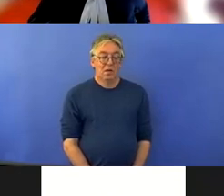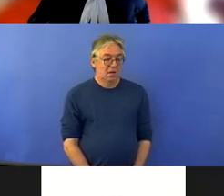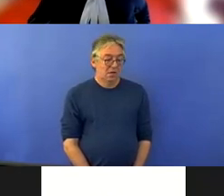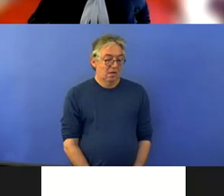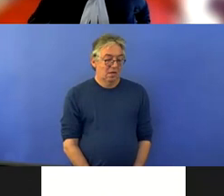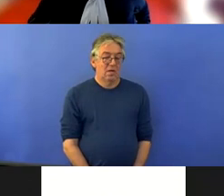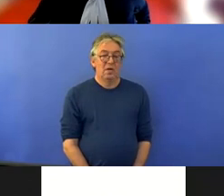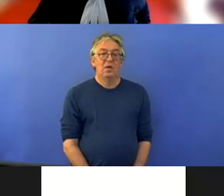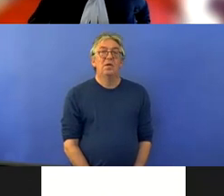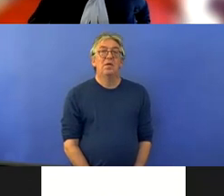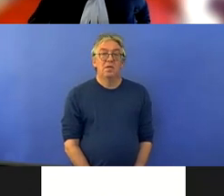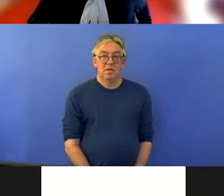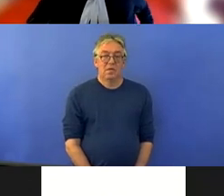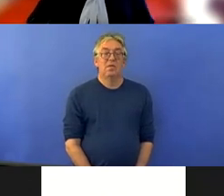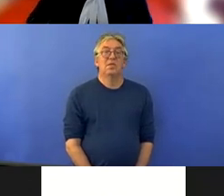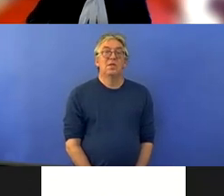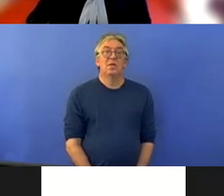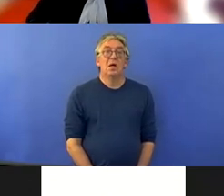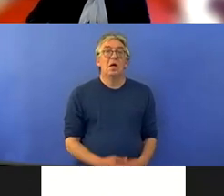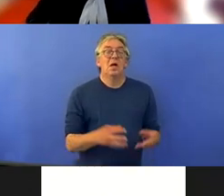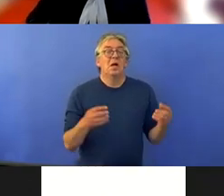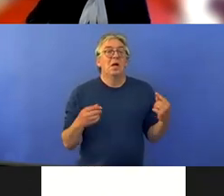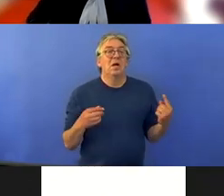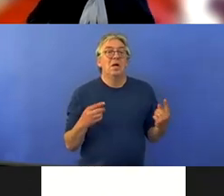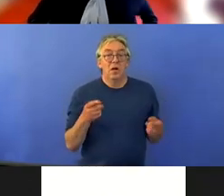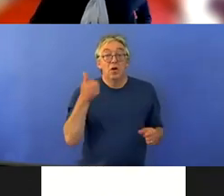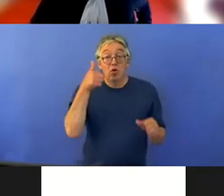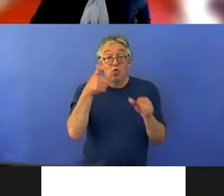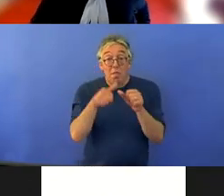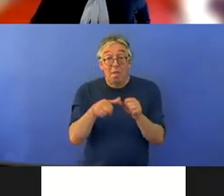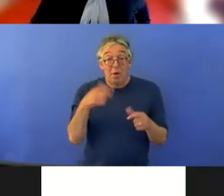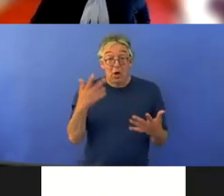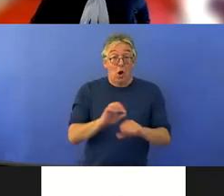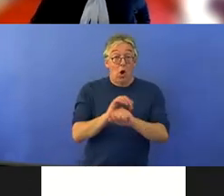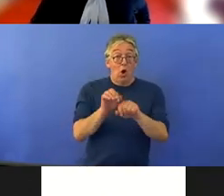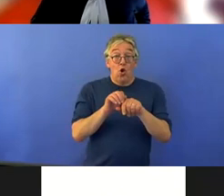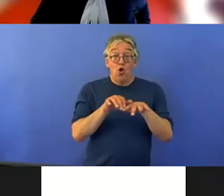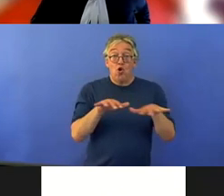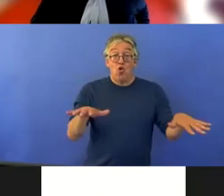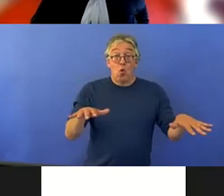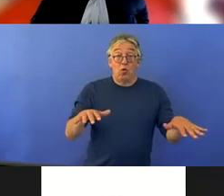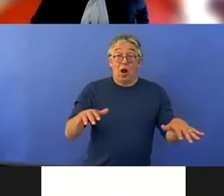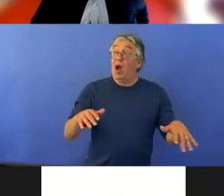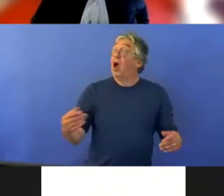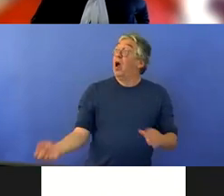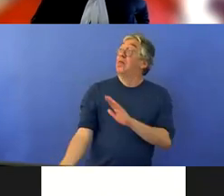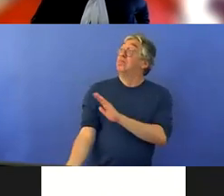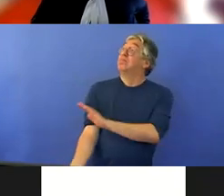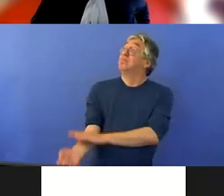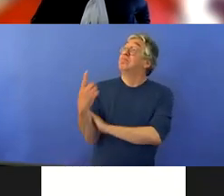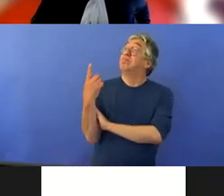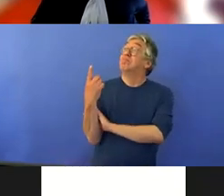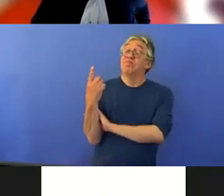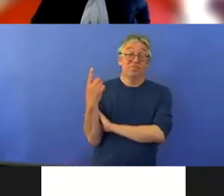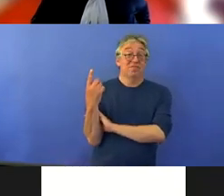nuestros derechos. Gracias. Even though the pandemic has come to unmask all the discriminations that we